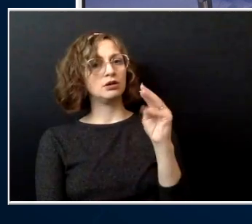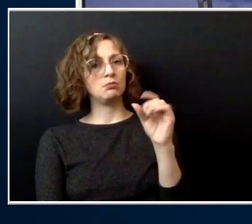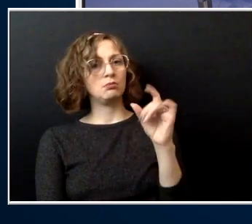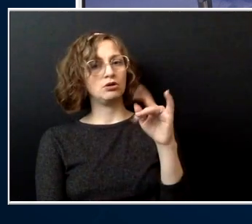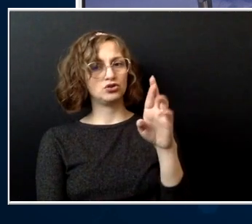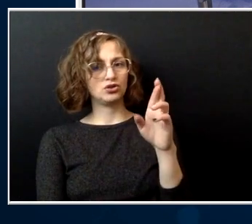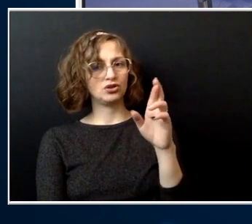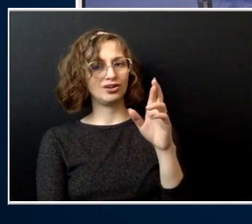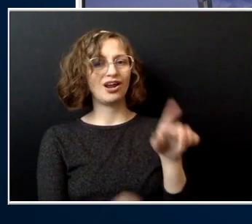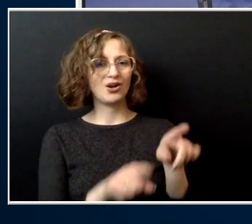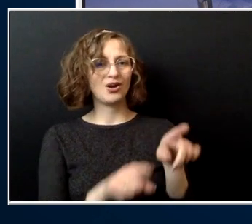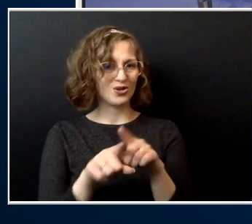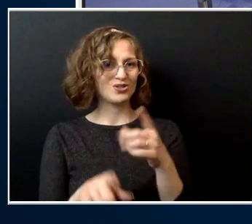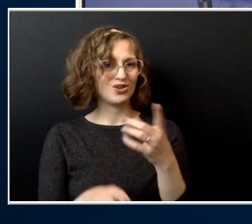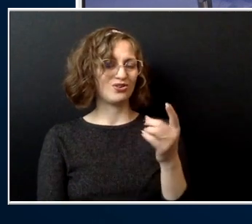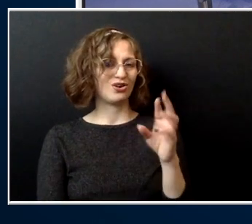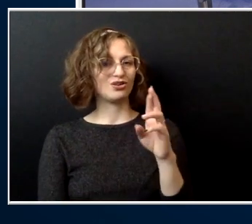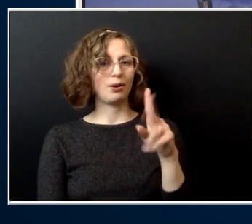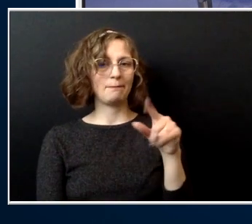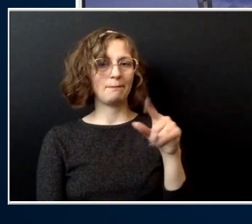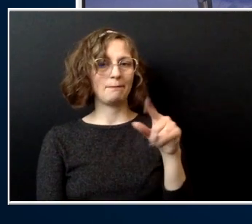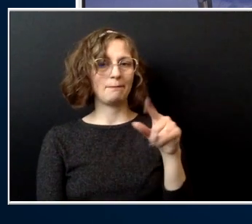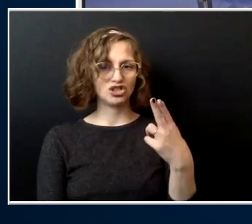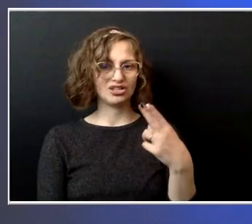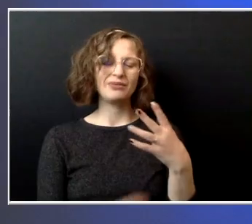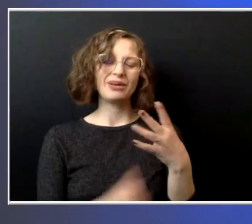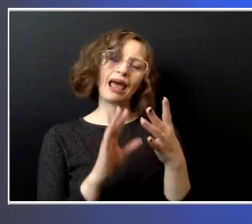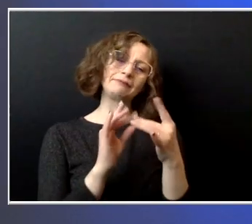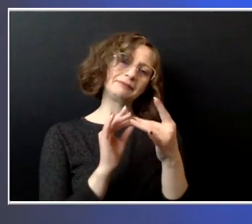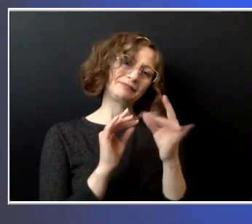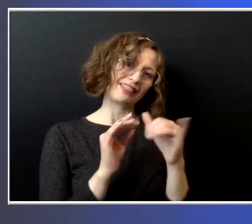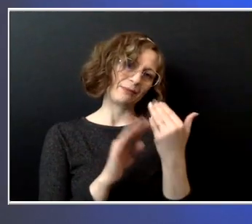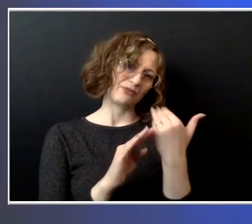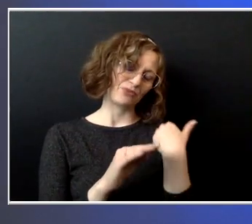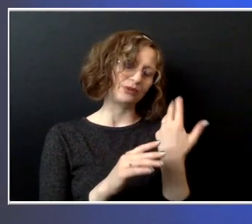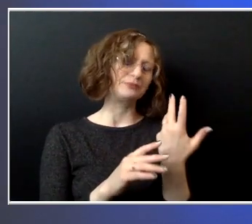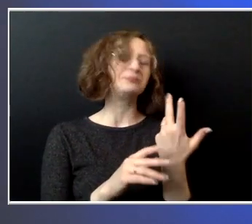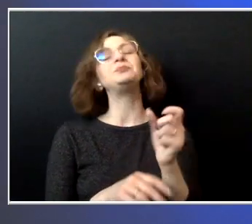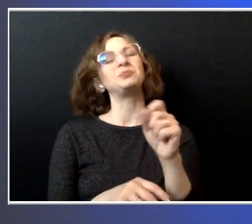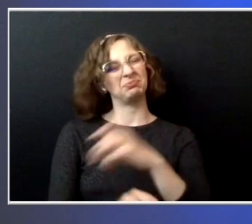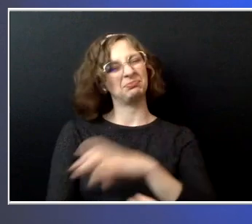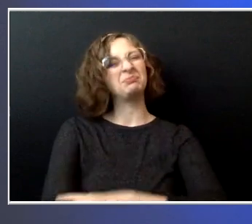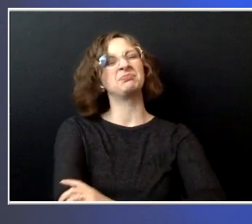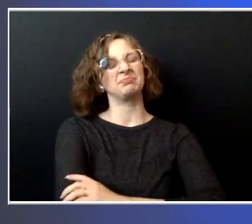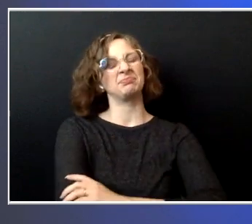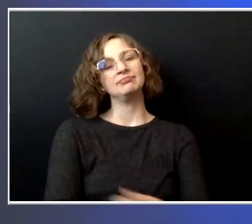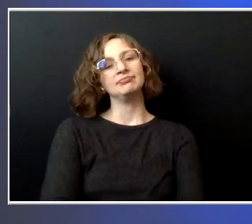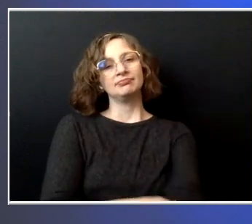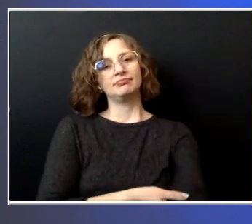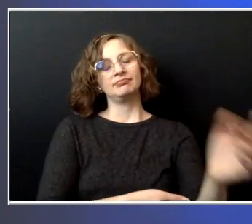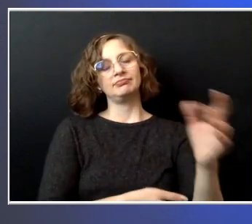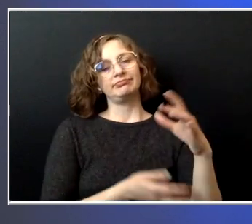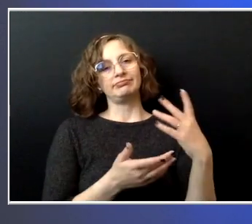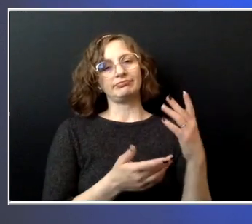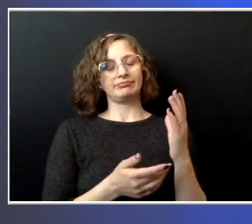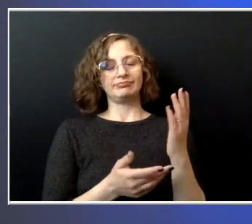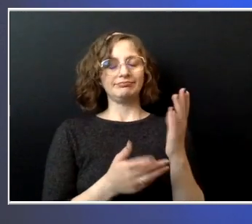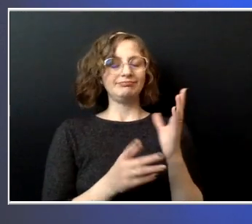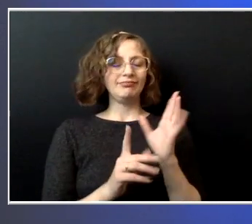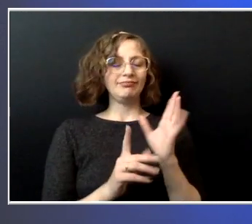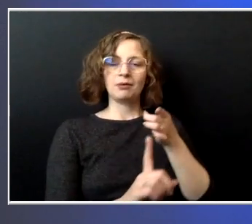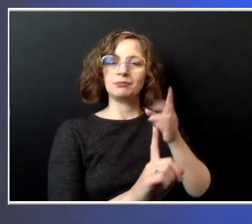Perry. She's been doing it. We kind of asked this question a little bit ago. Yeah, this kind of comes back to the model that the Care Collaborative is working with in